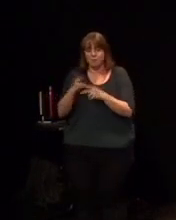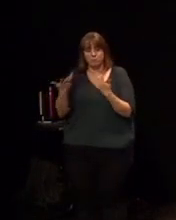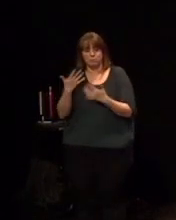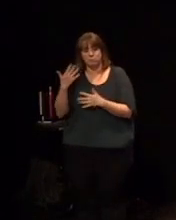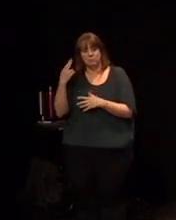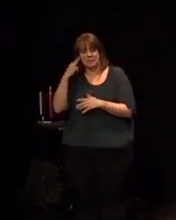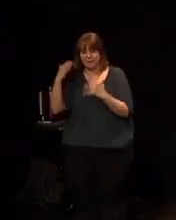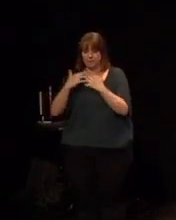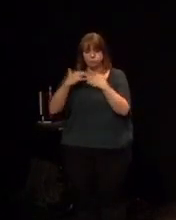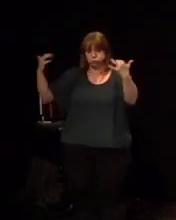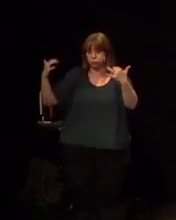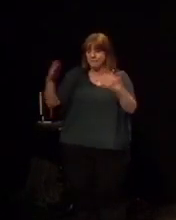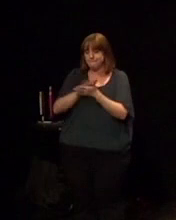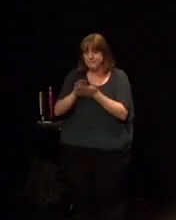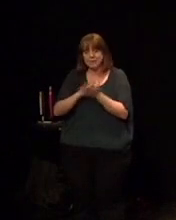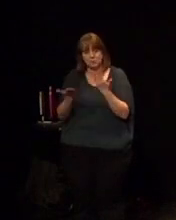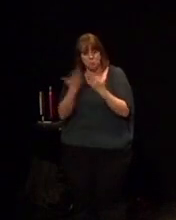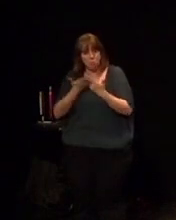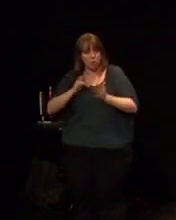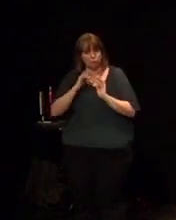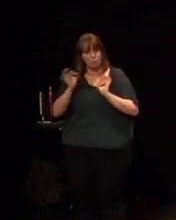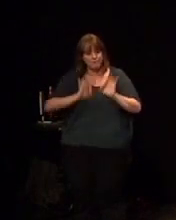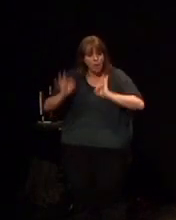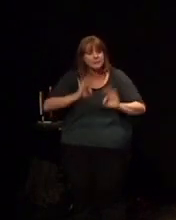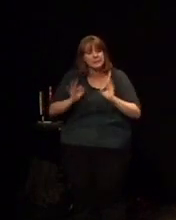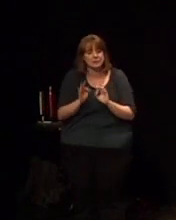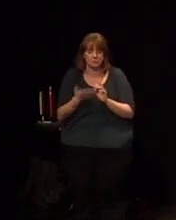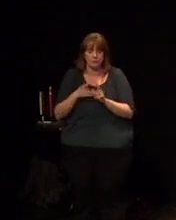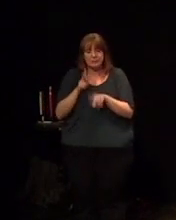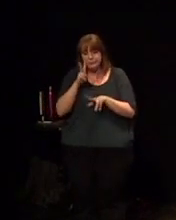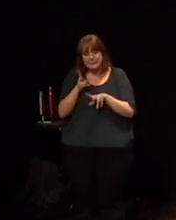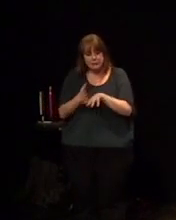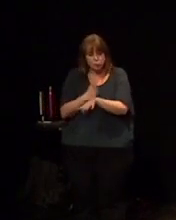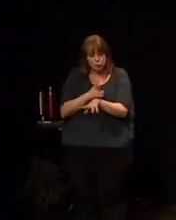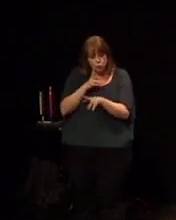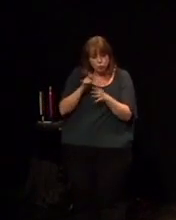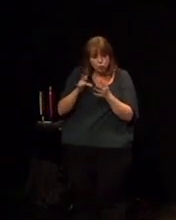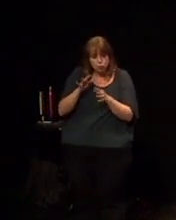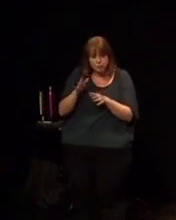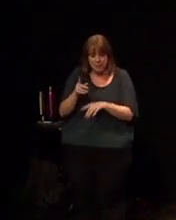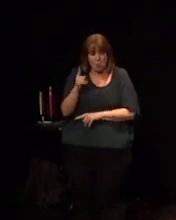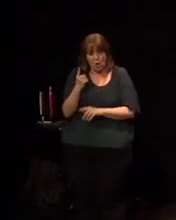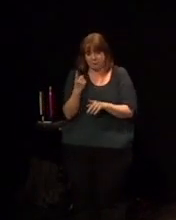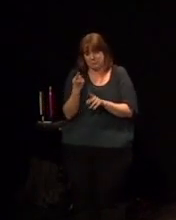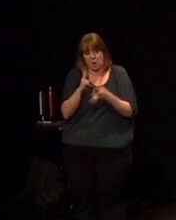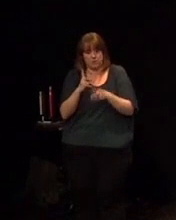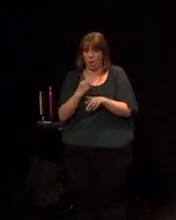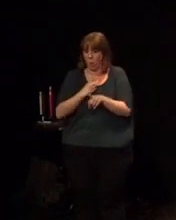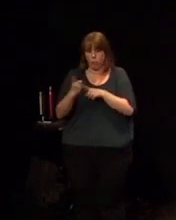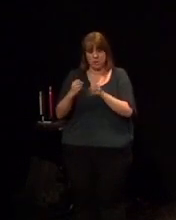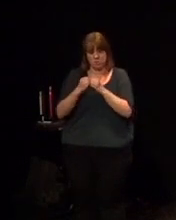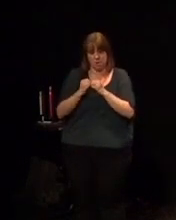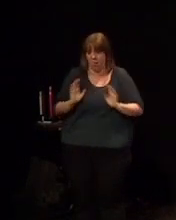the core preparation time and protein, and all to do the show beforehand. A lot of interpreters, when they get 1 week, I've seen